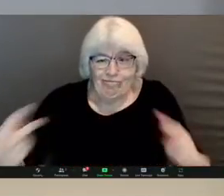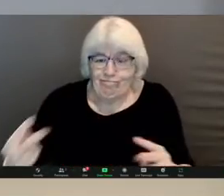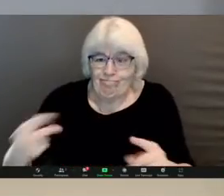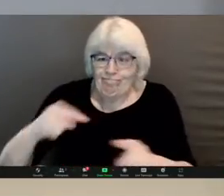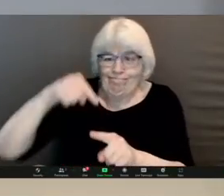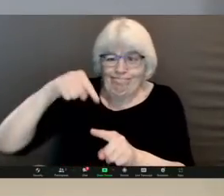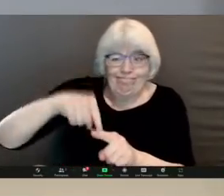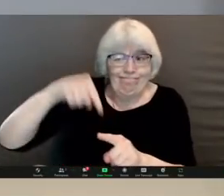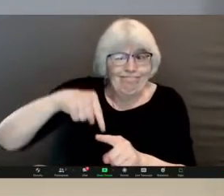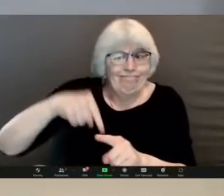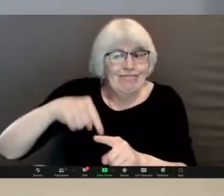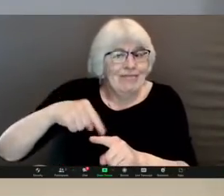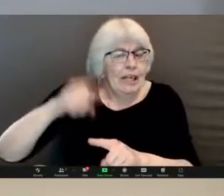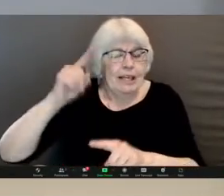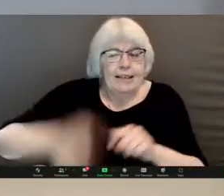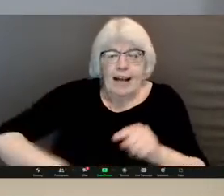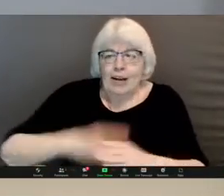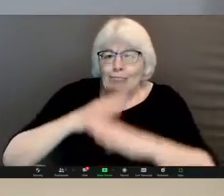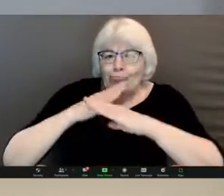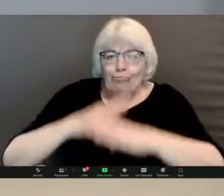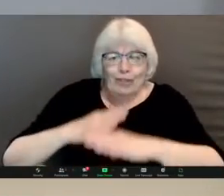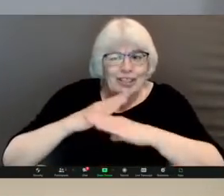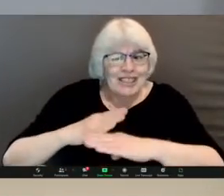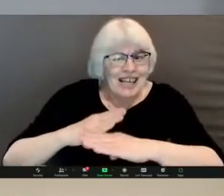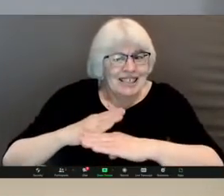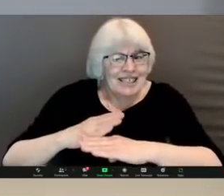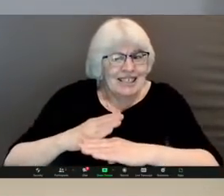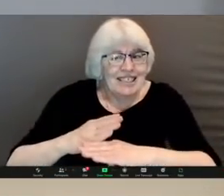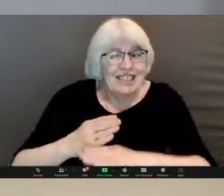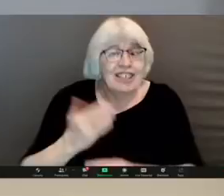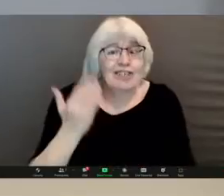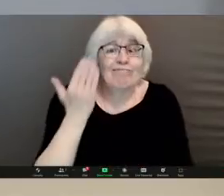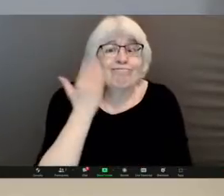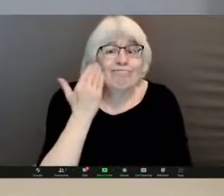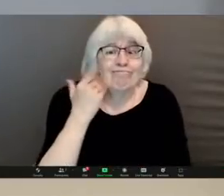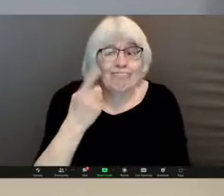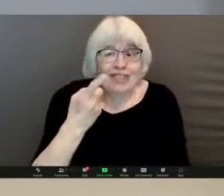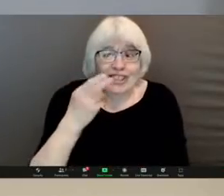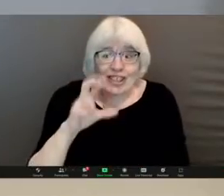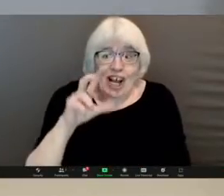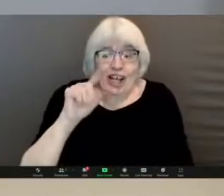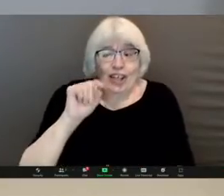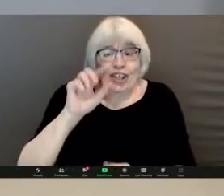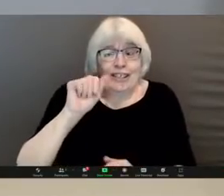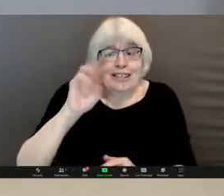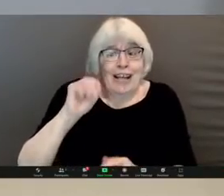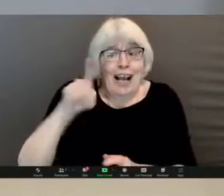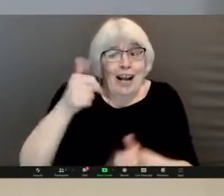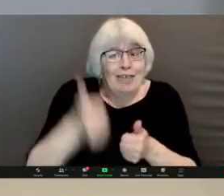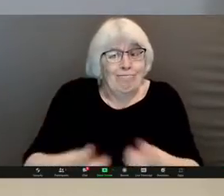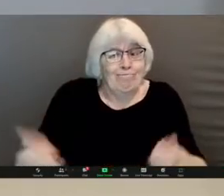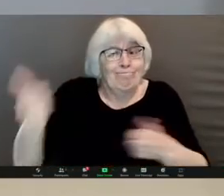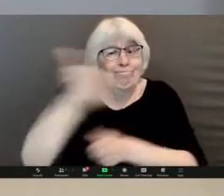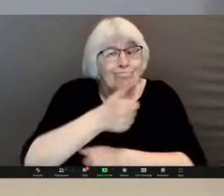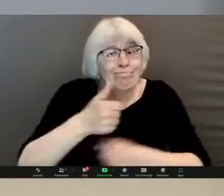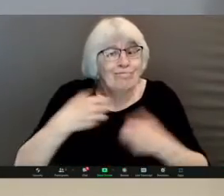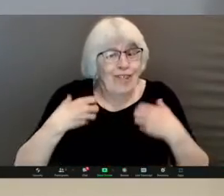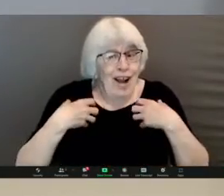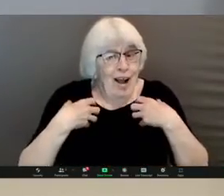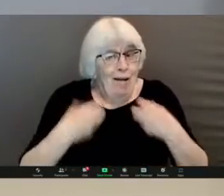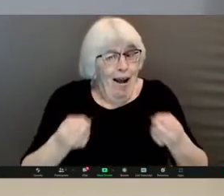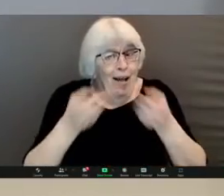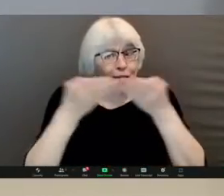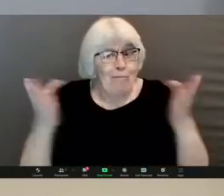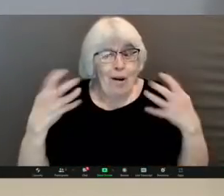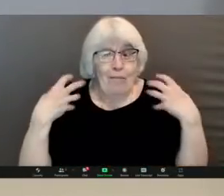Health Officer for Canada, released the latest modeling information for the country, predicting a strong resurgence of COVID-19 driven by the